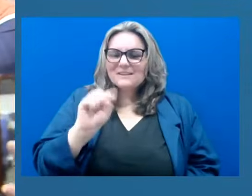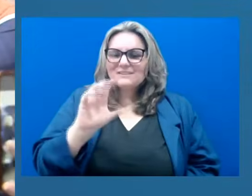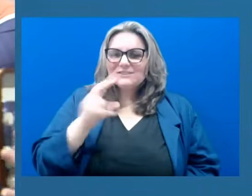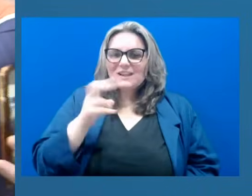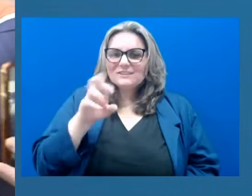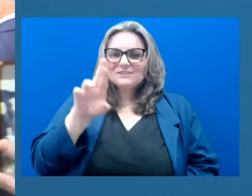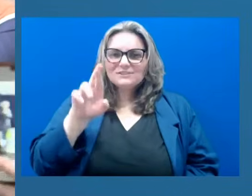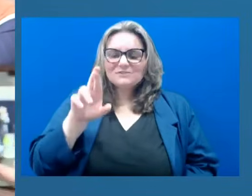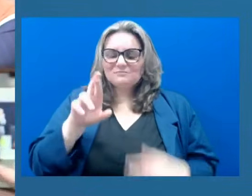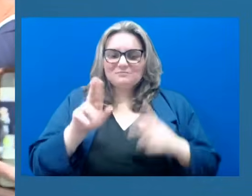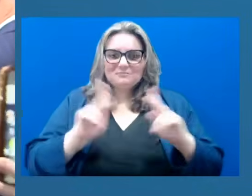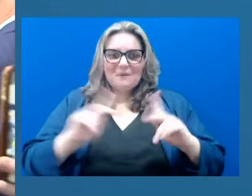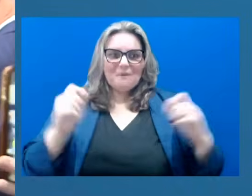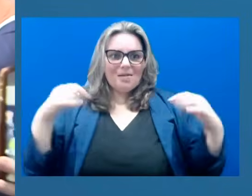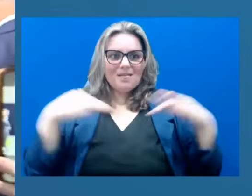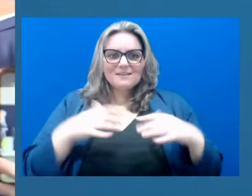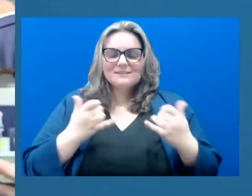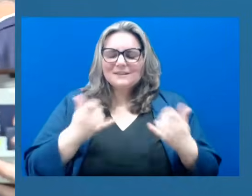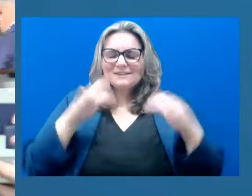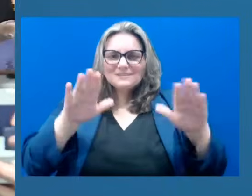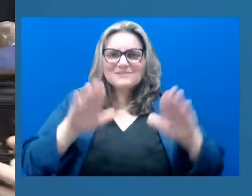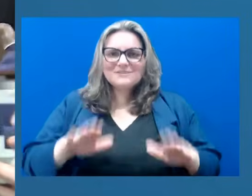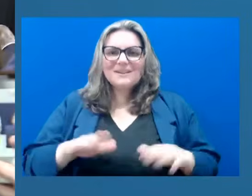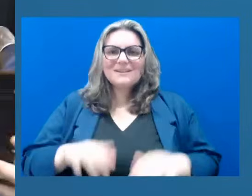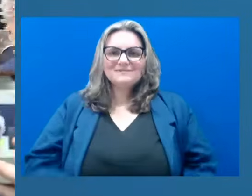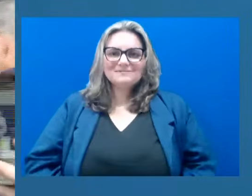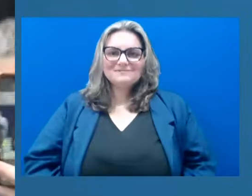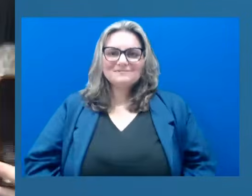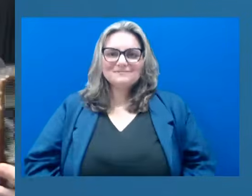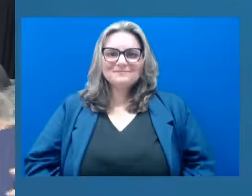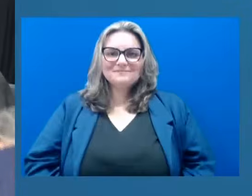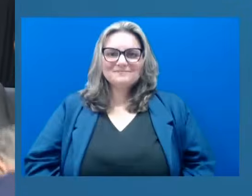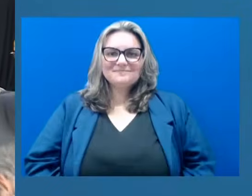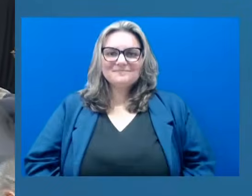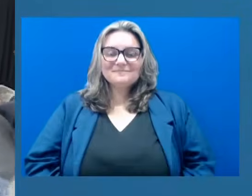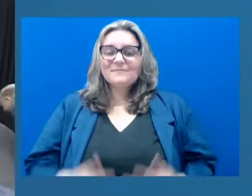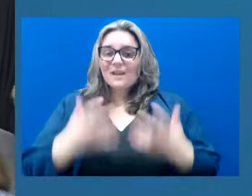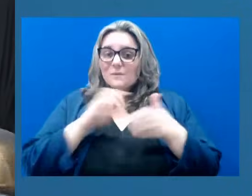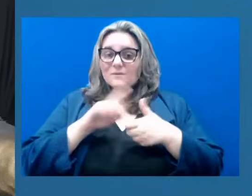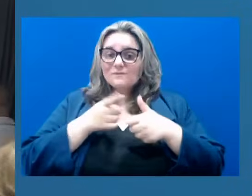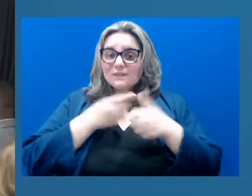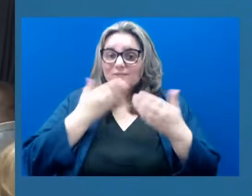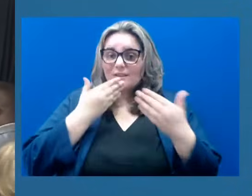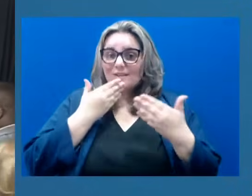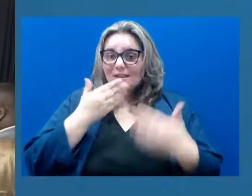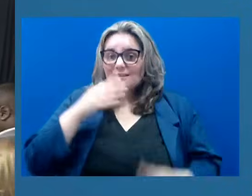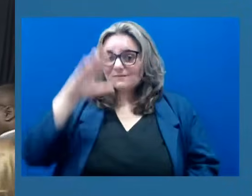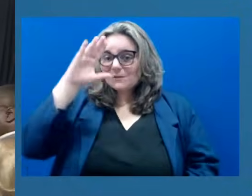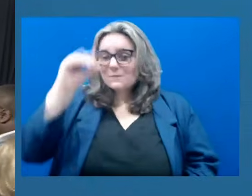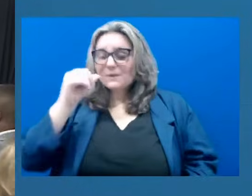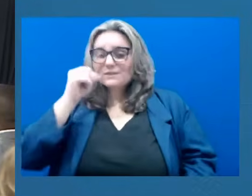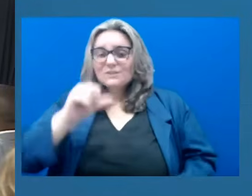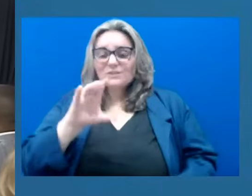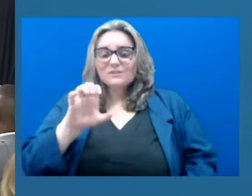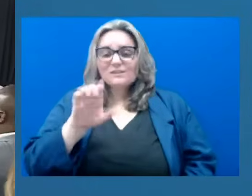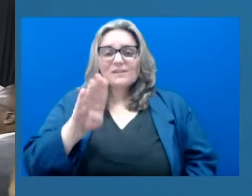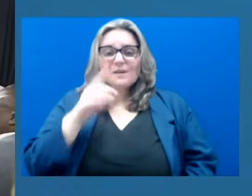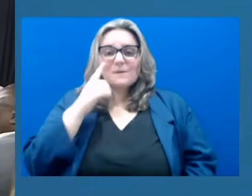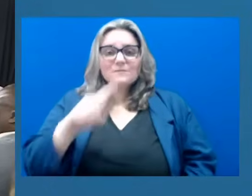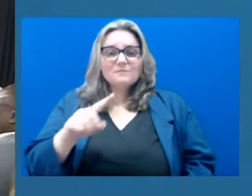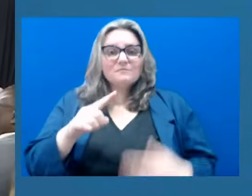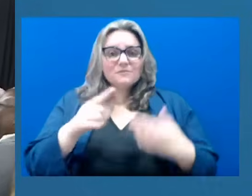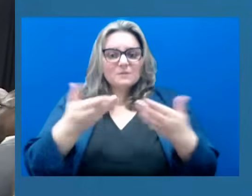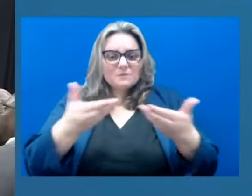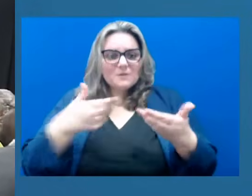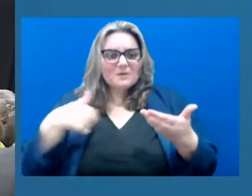incredible. I want to, first of all, thank the Boys and Girls Club for welcoming us here today. Thank you, thank you, thank